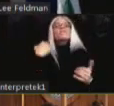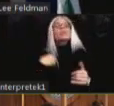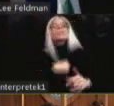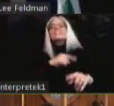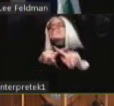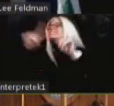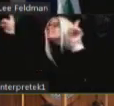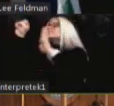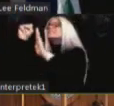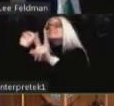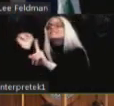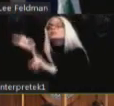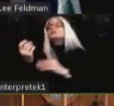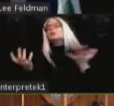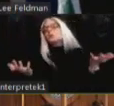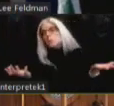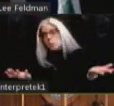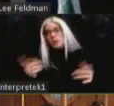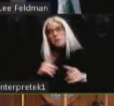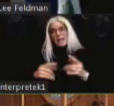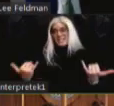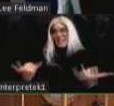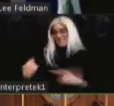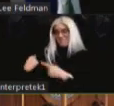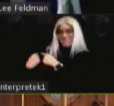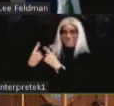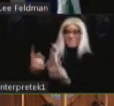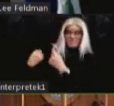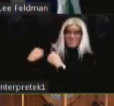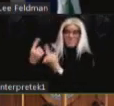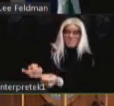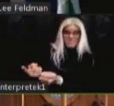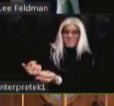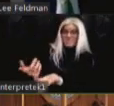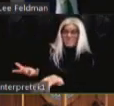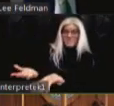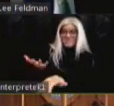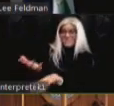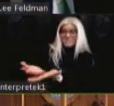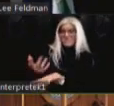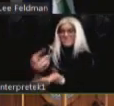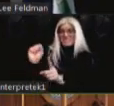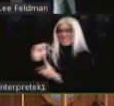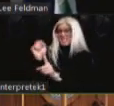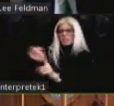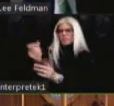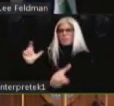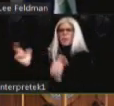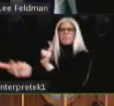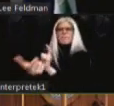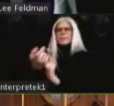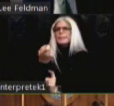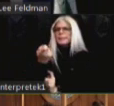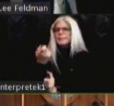but I think in the time period since our last vote, I think the situation is changing a little bit. we have seen a downward